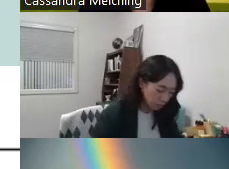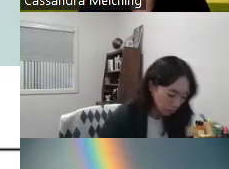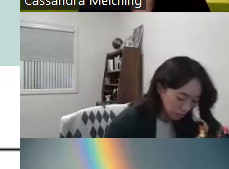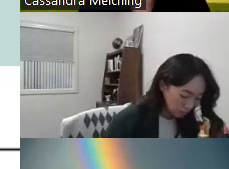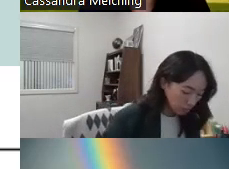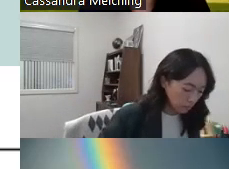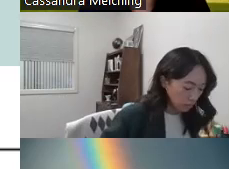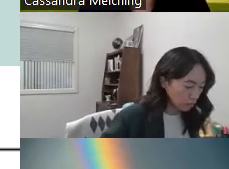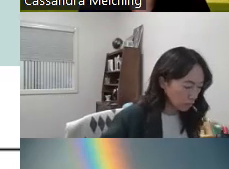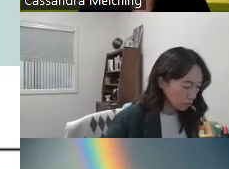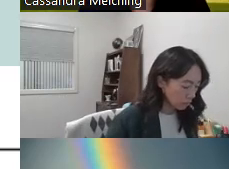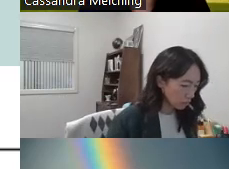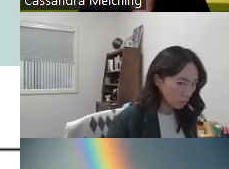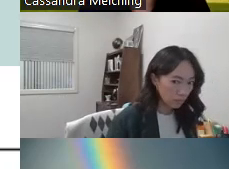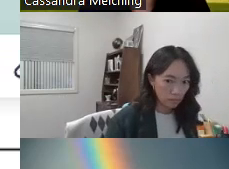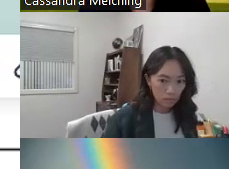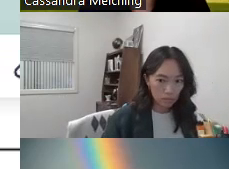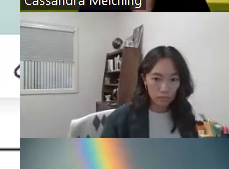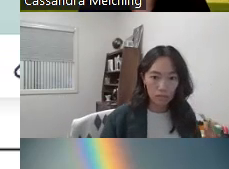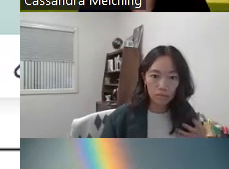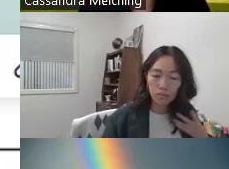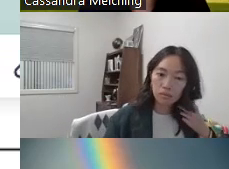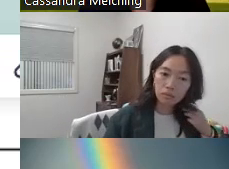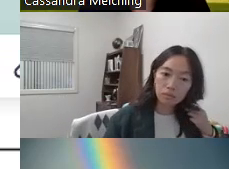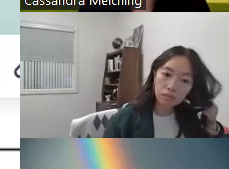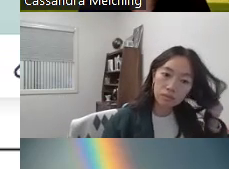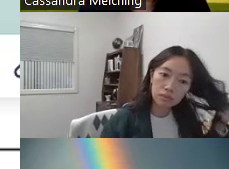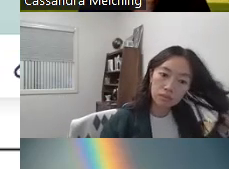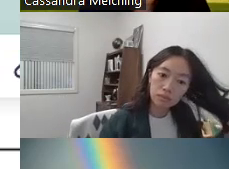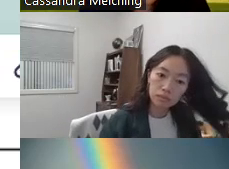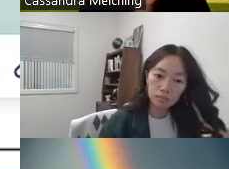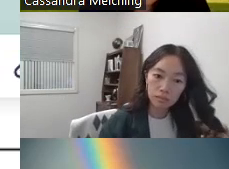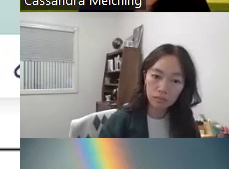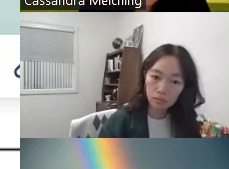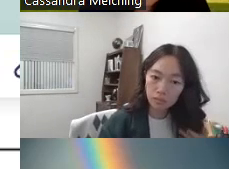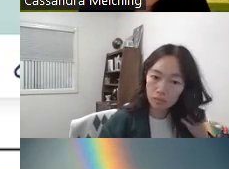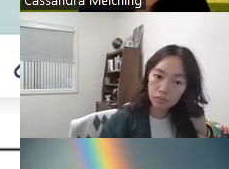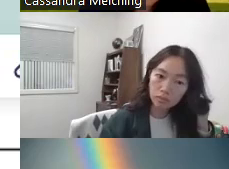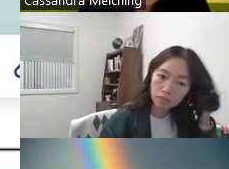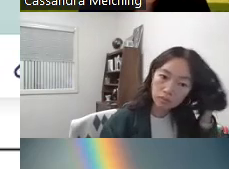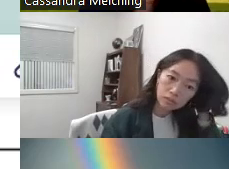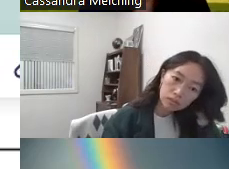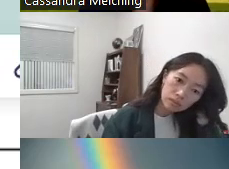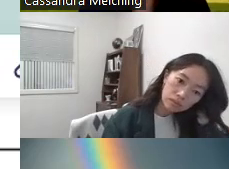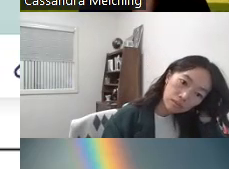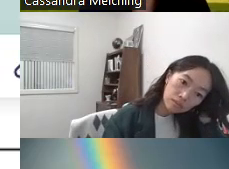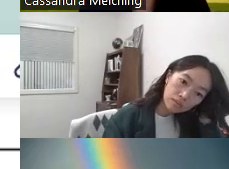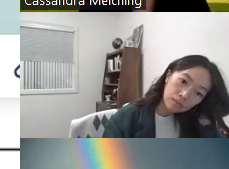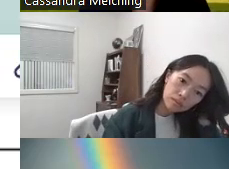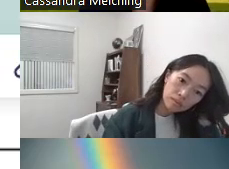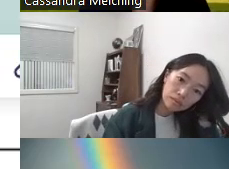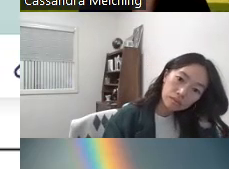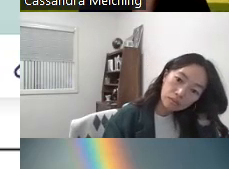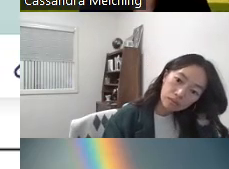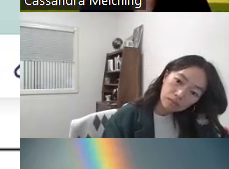town, there's all kinds of smoke, and I know that some is coming from homes, and